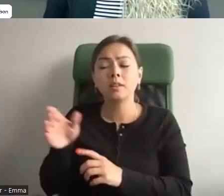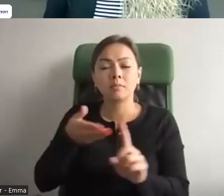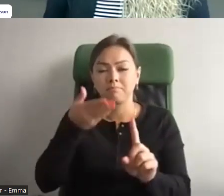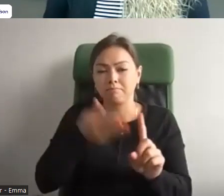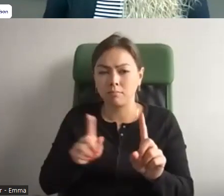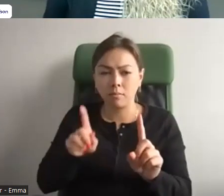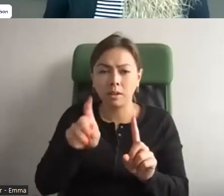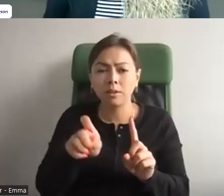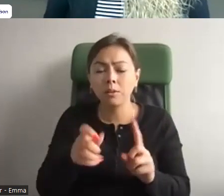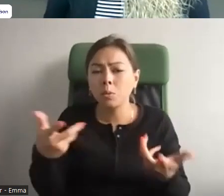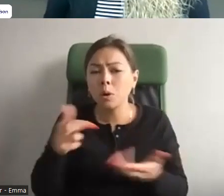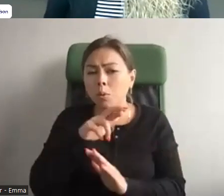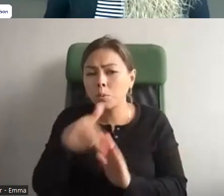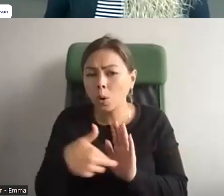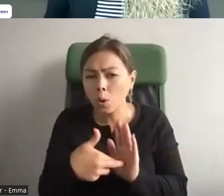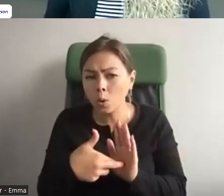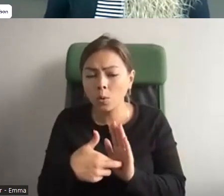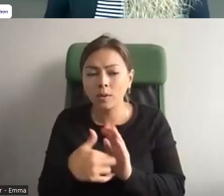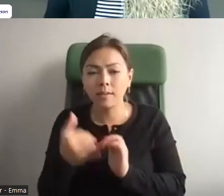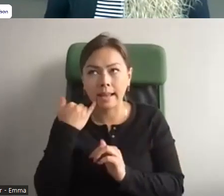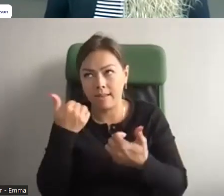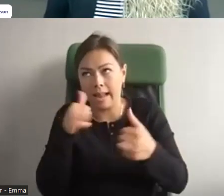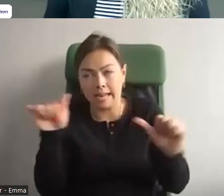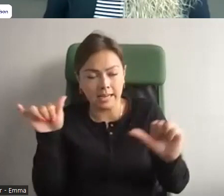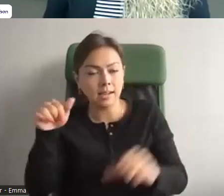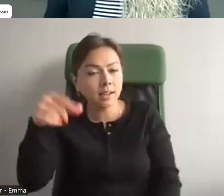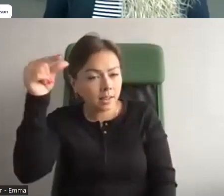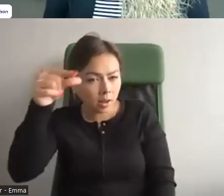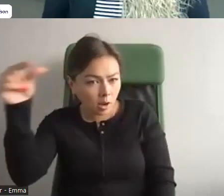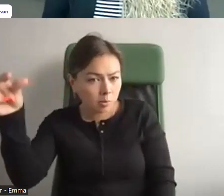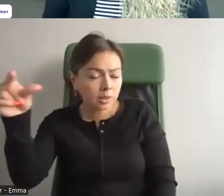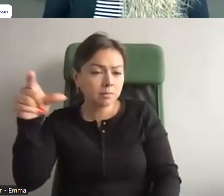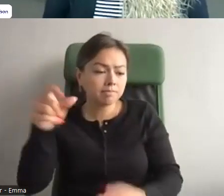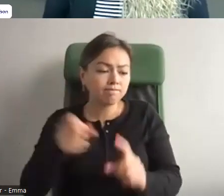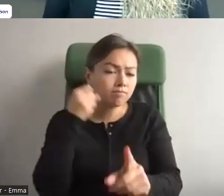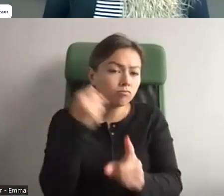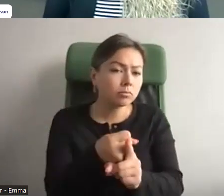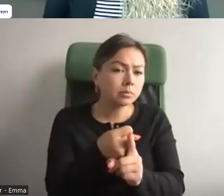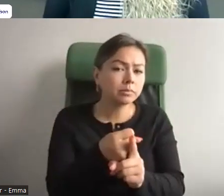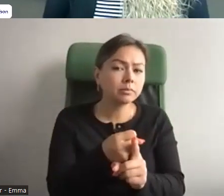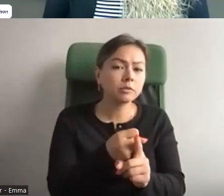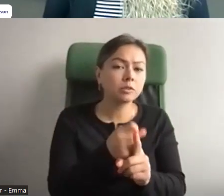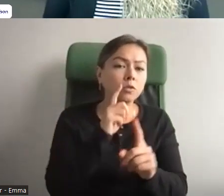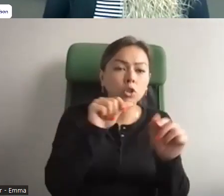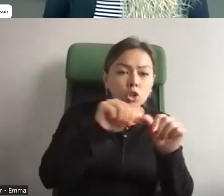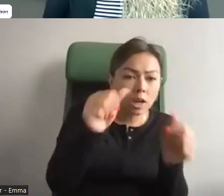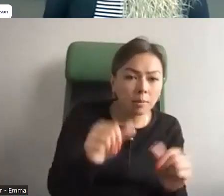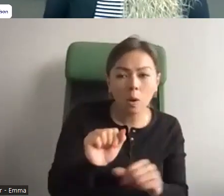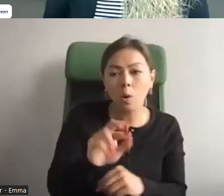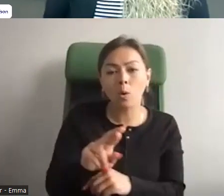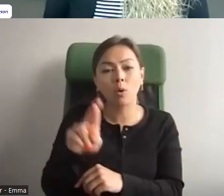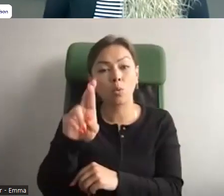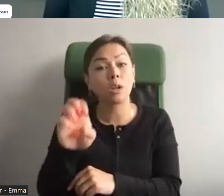any, does/can the government play in shaping/reshaping media narratives?